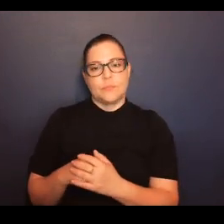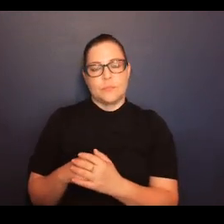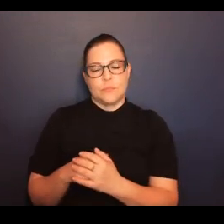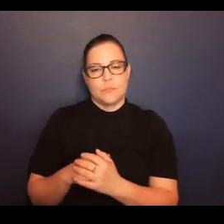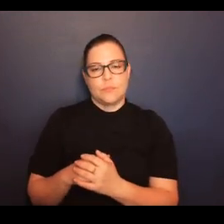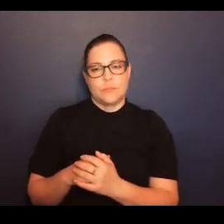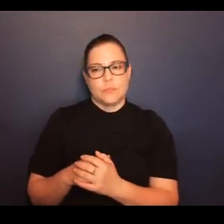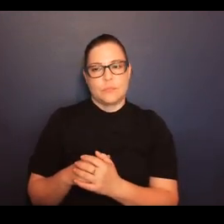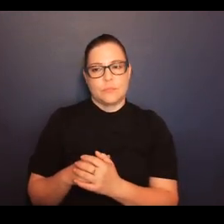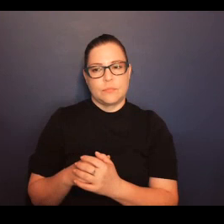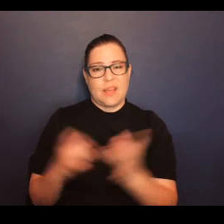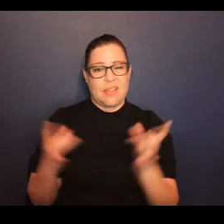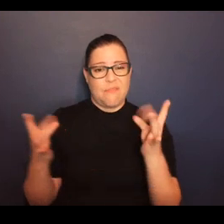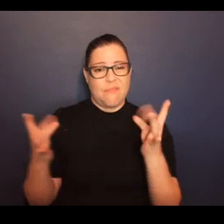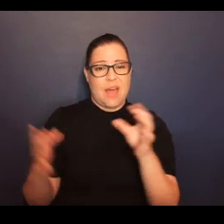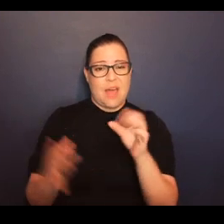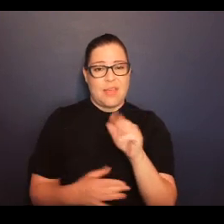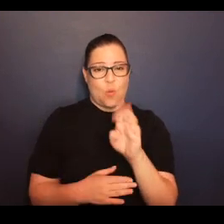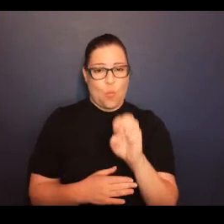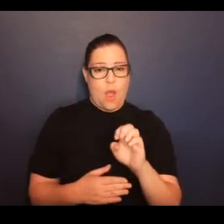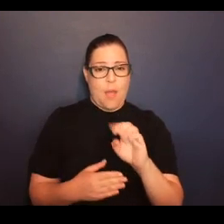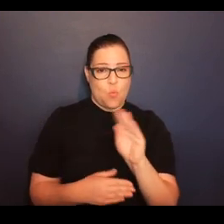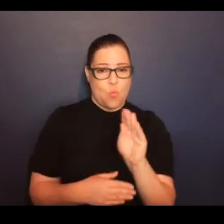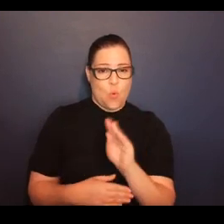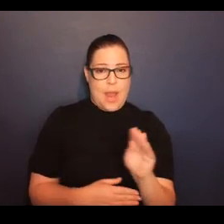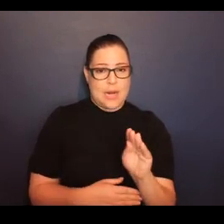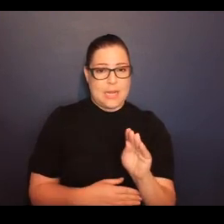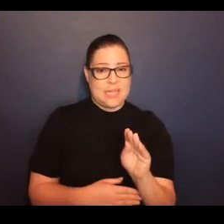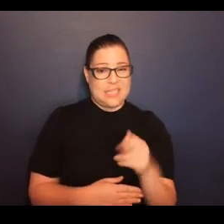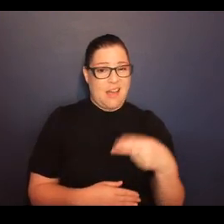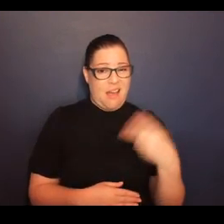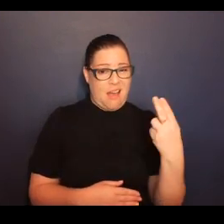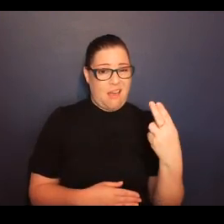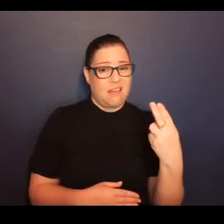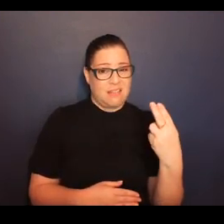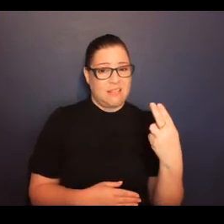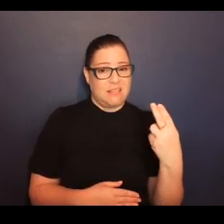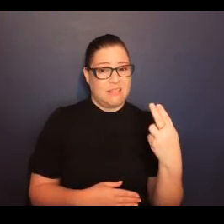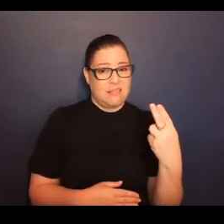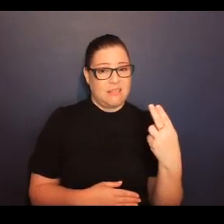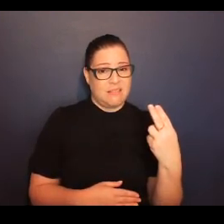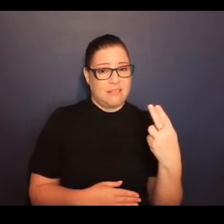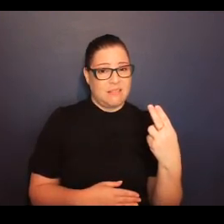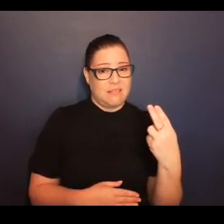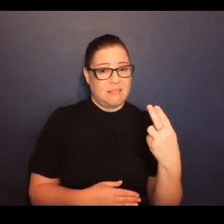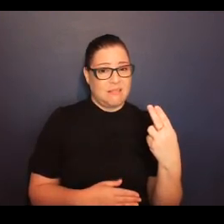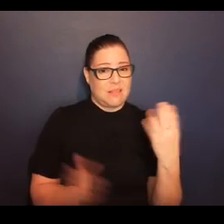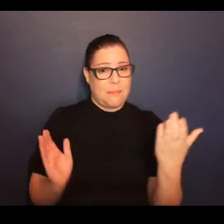Our violent crime rate is actually a lot higher than what we want it to be.